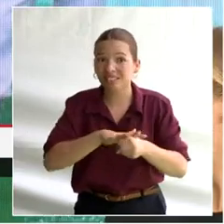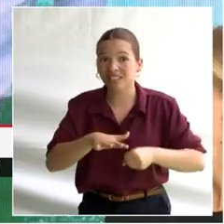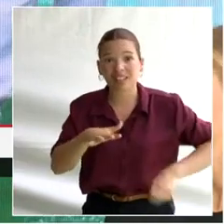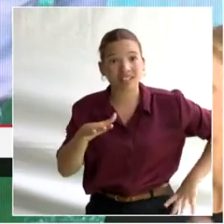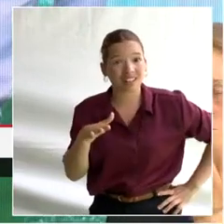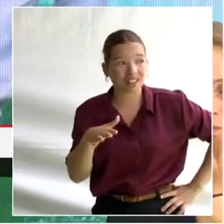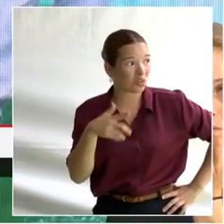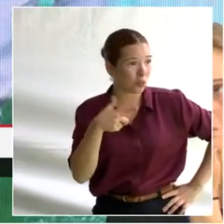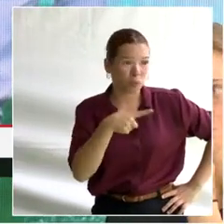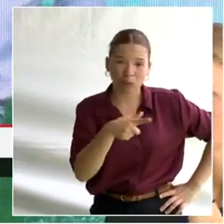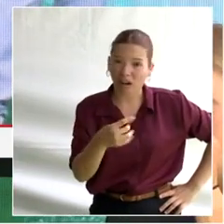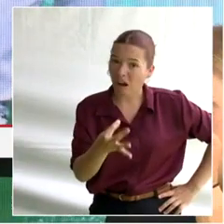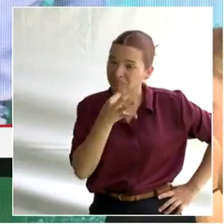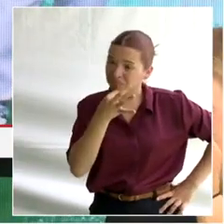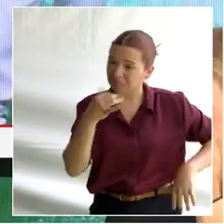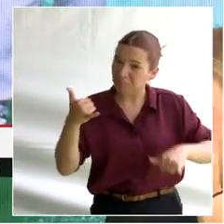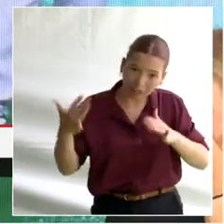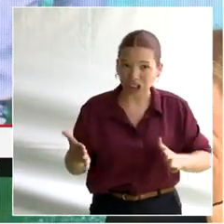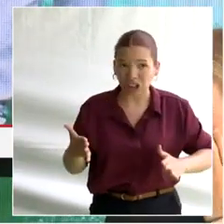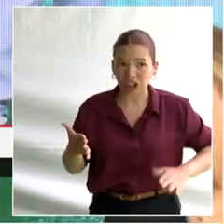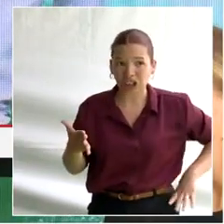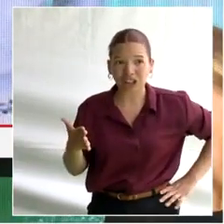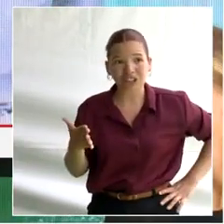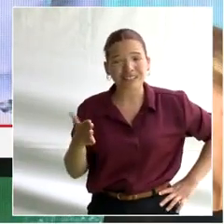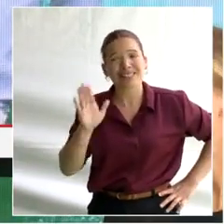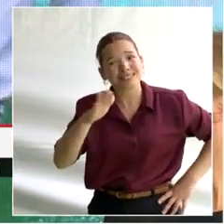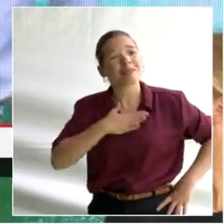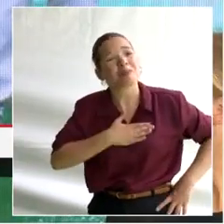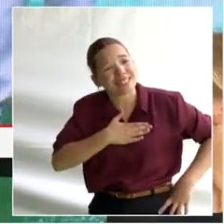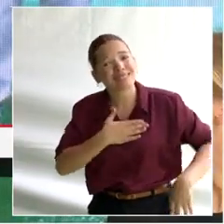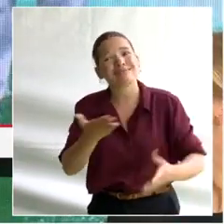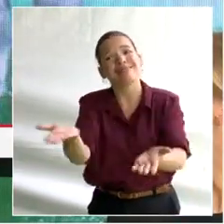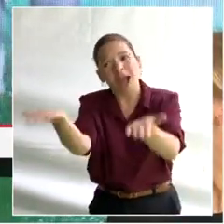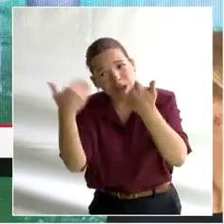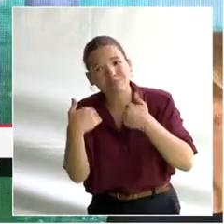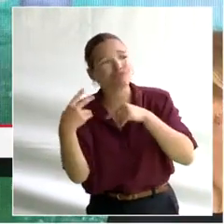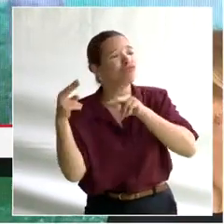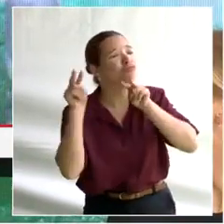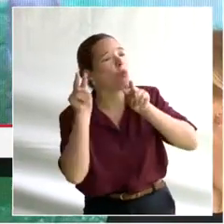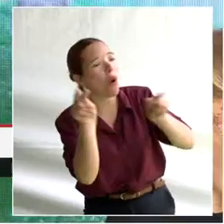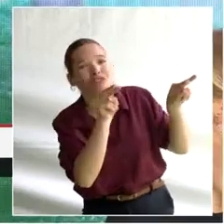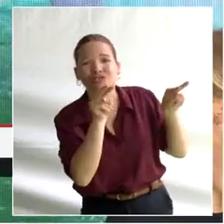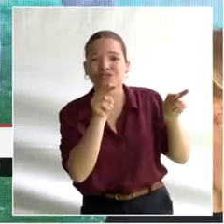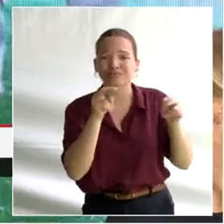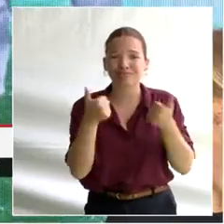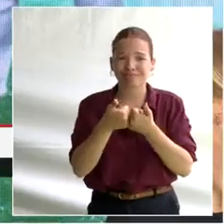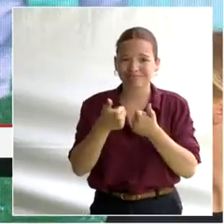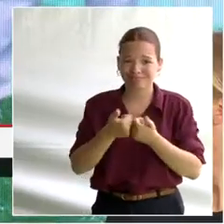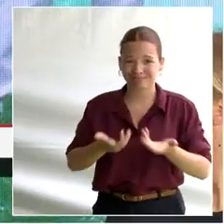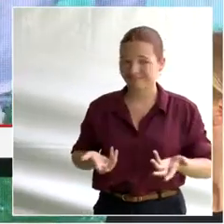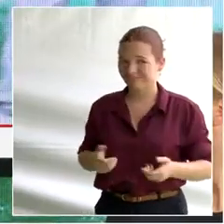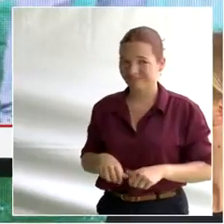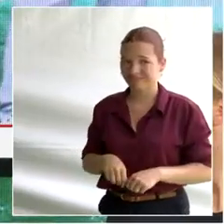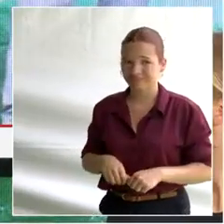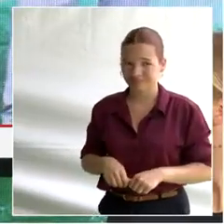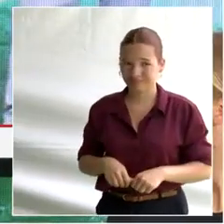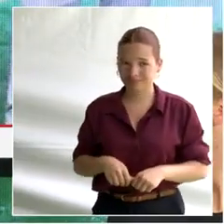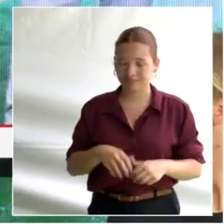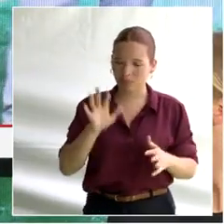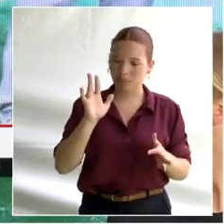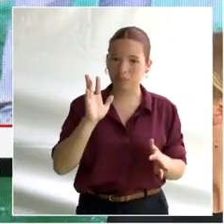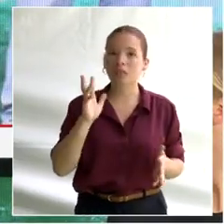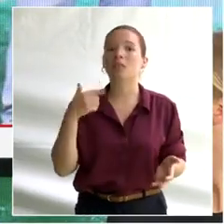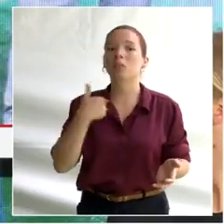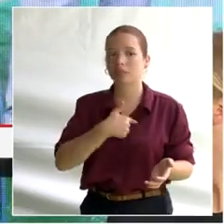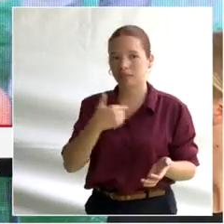So please come and join them. And then we will have a particularity in this draw. We have